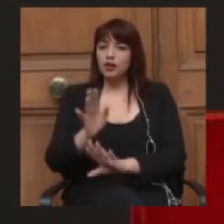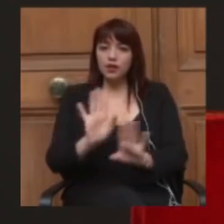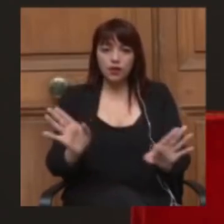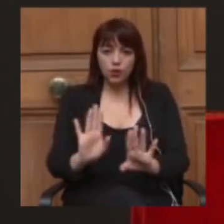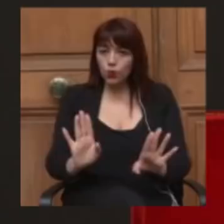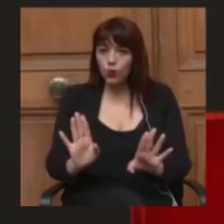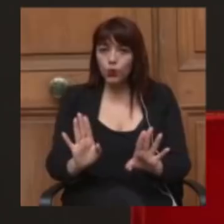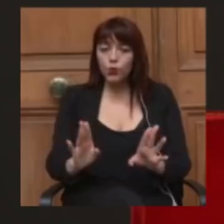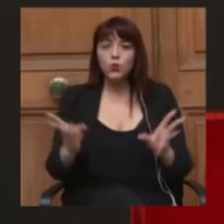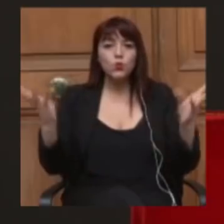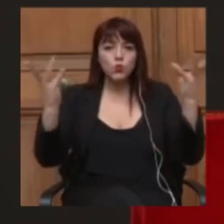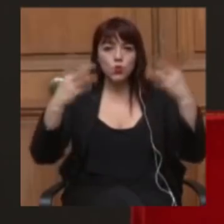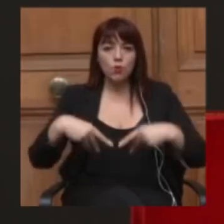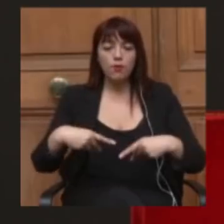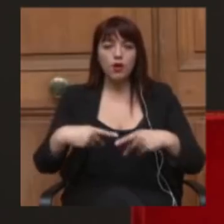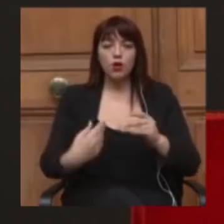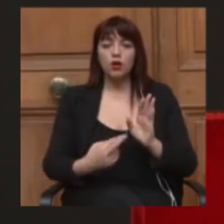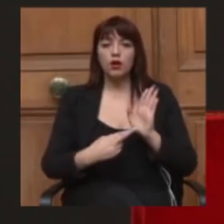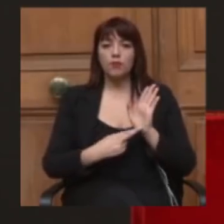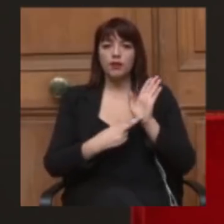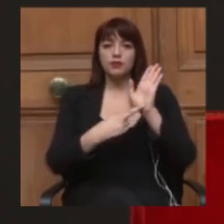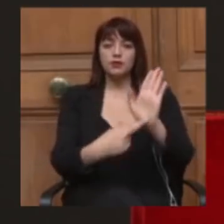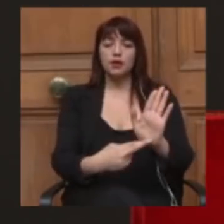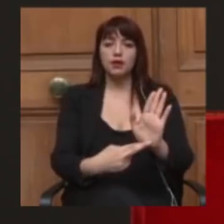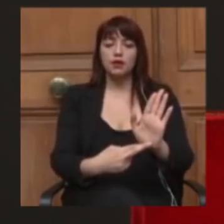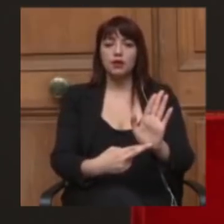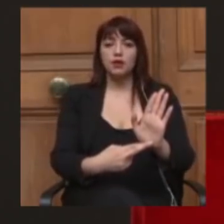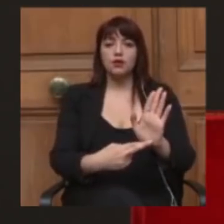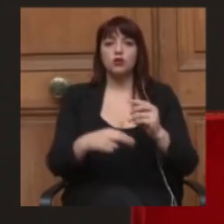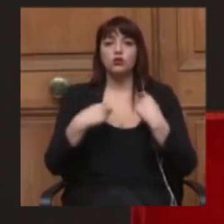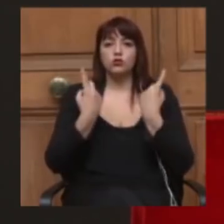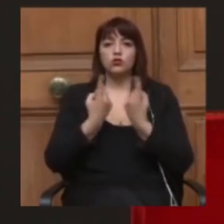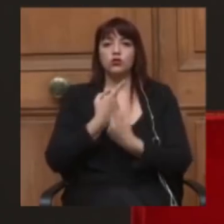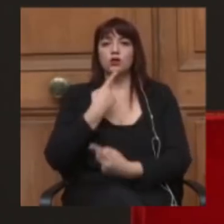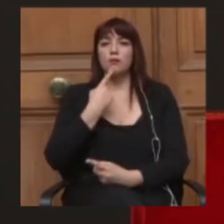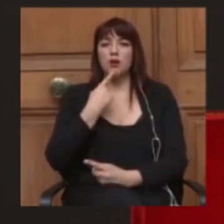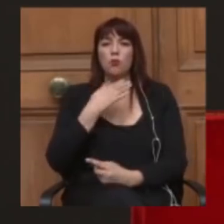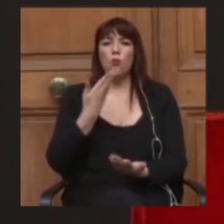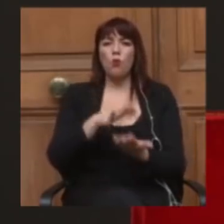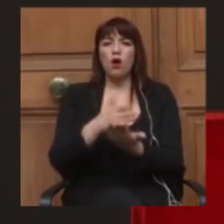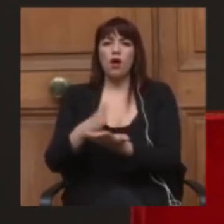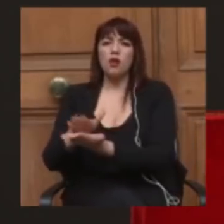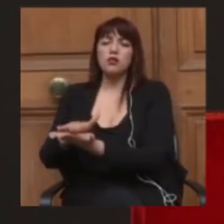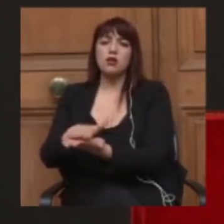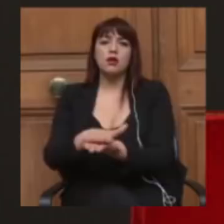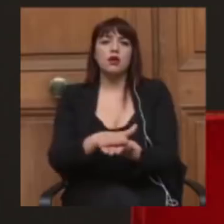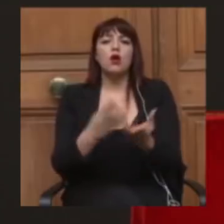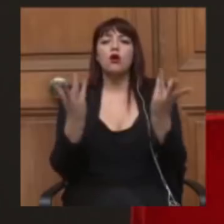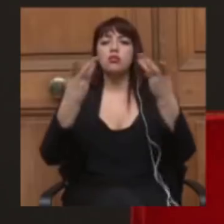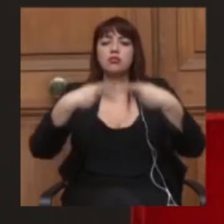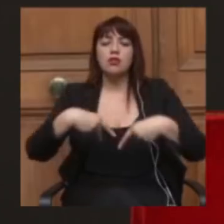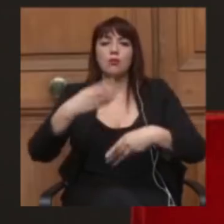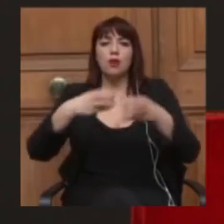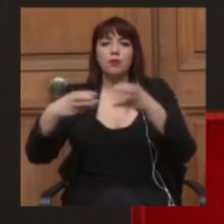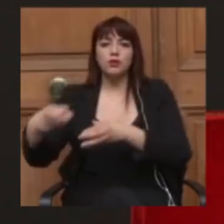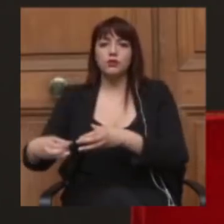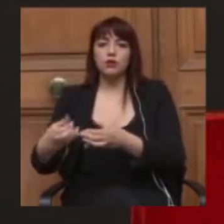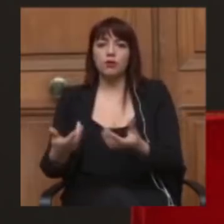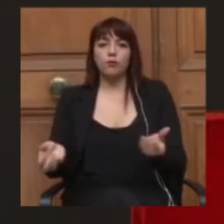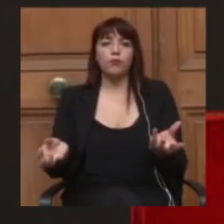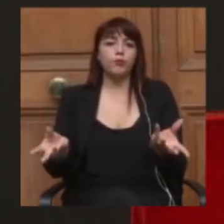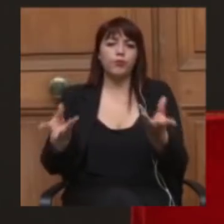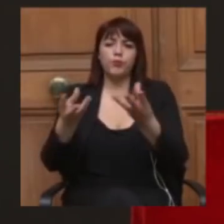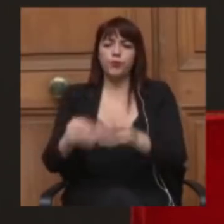represent. Even when we count the dead, the lives destroyed by persecution, dictatorship,